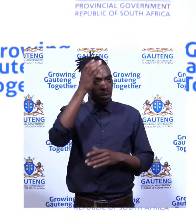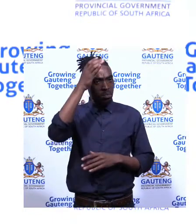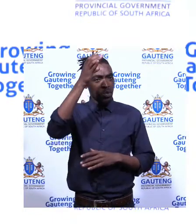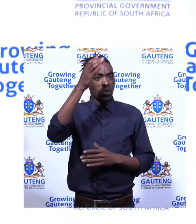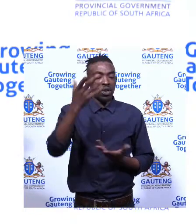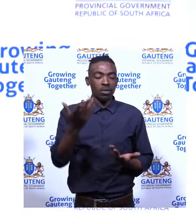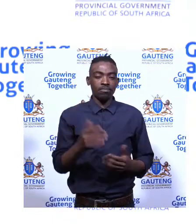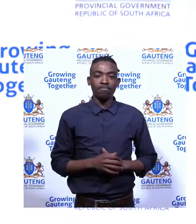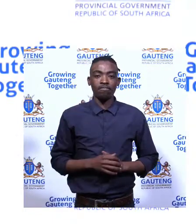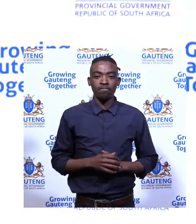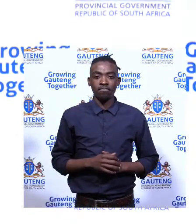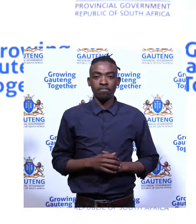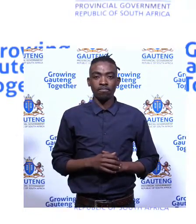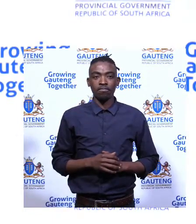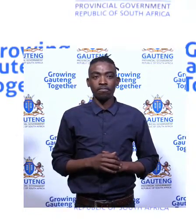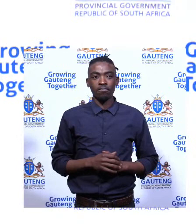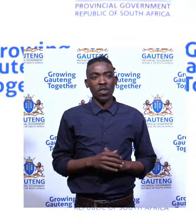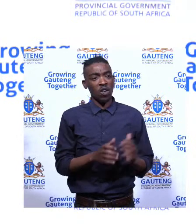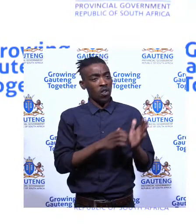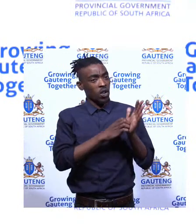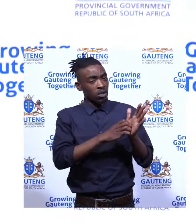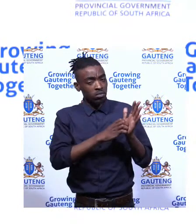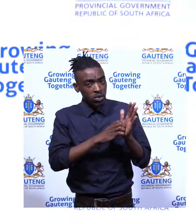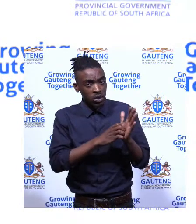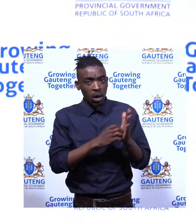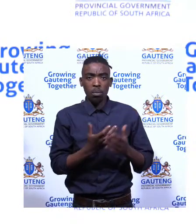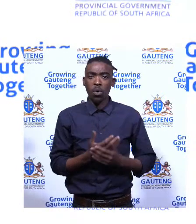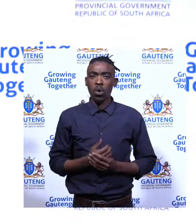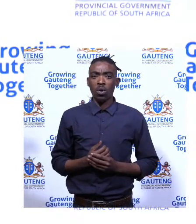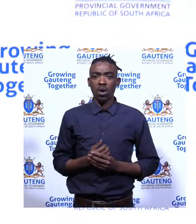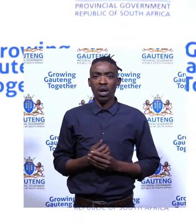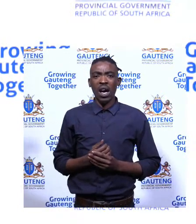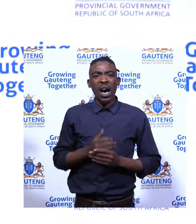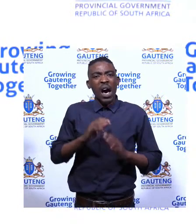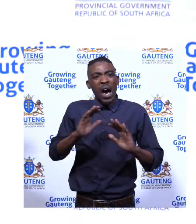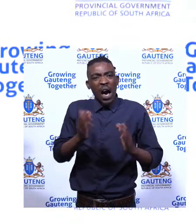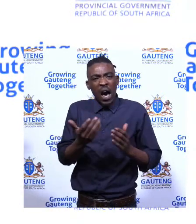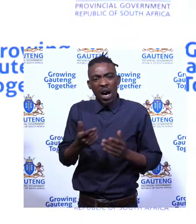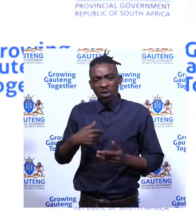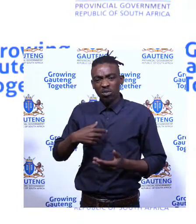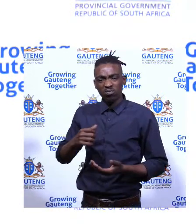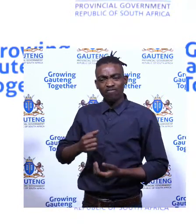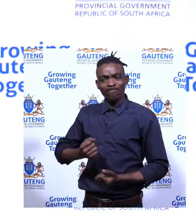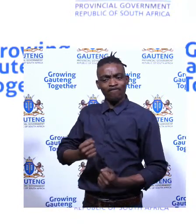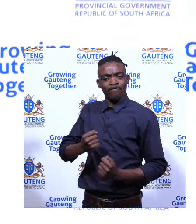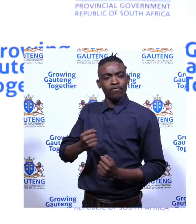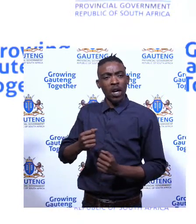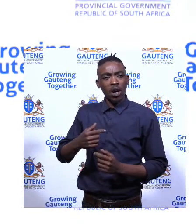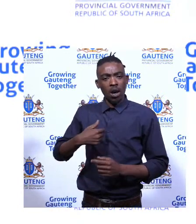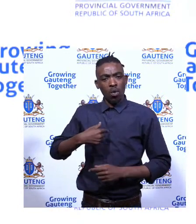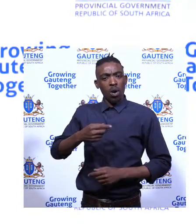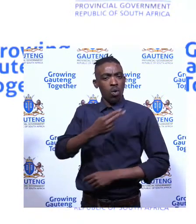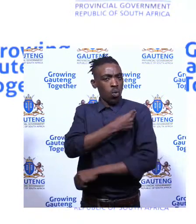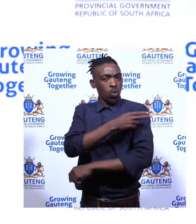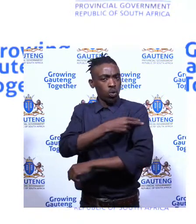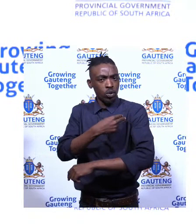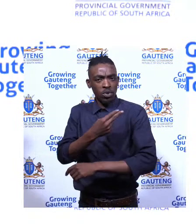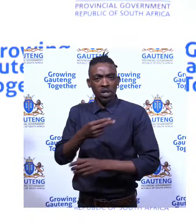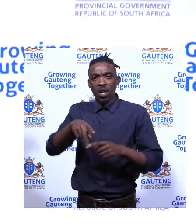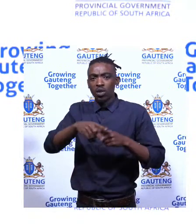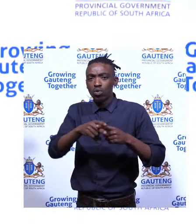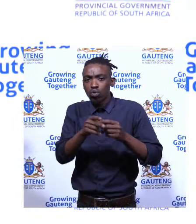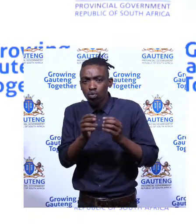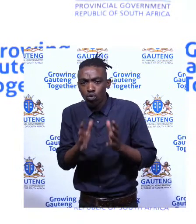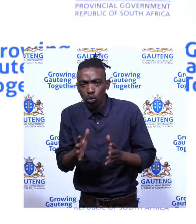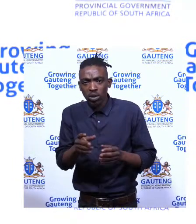for example, to what extent do we need to be strengthening our hospitals so that not only are we responding to the demand now, but also